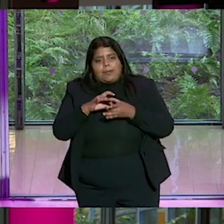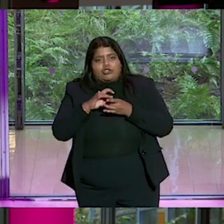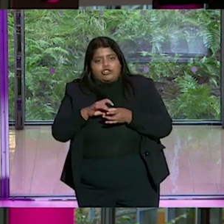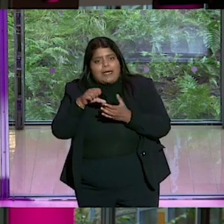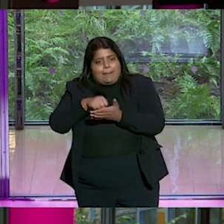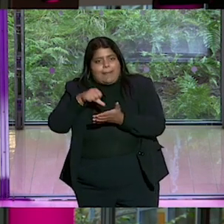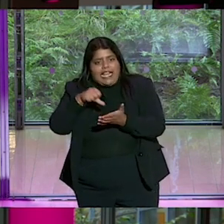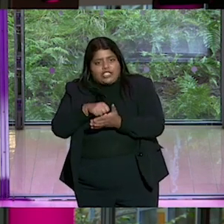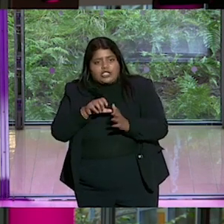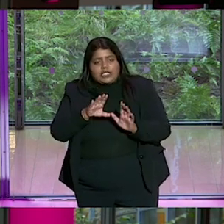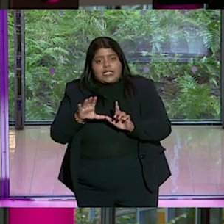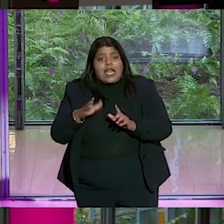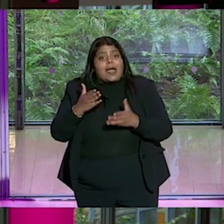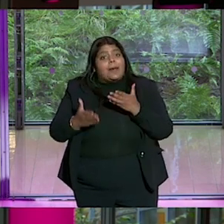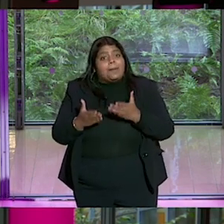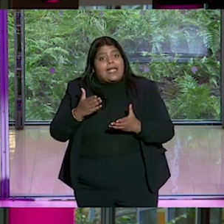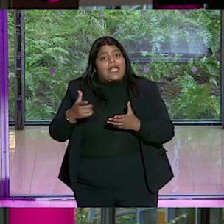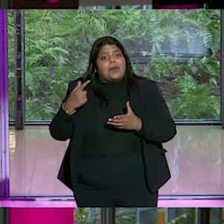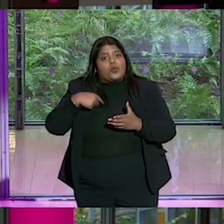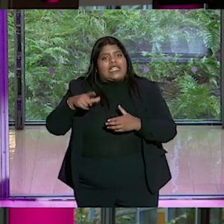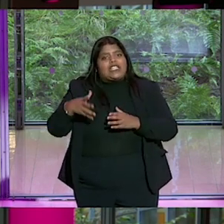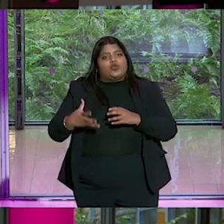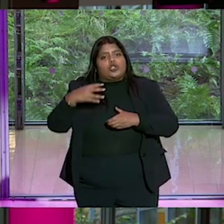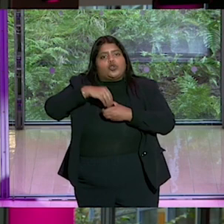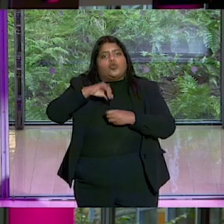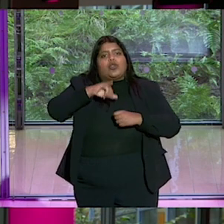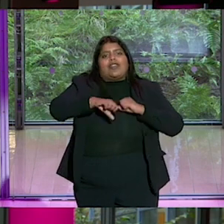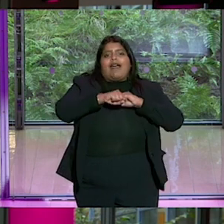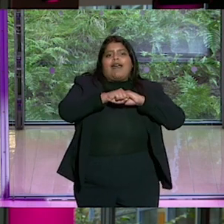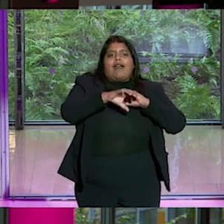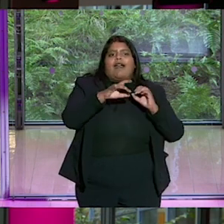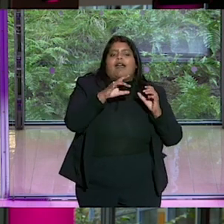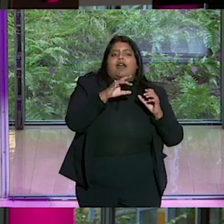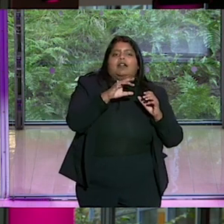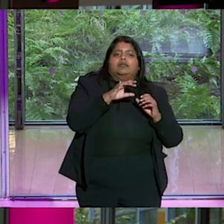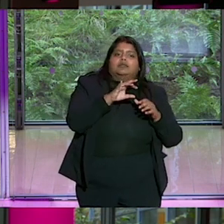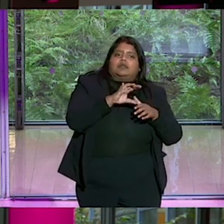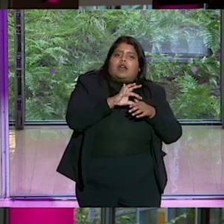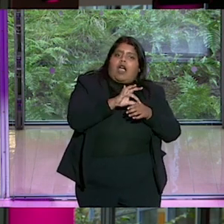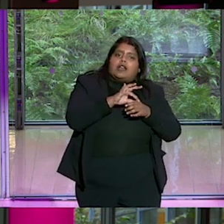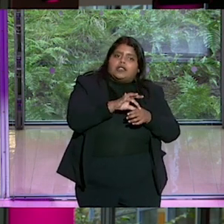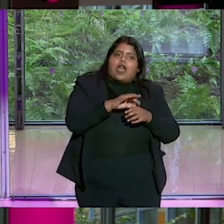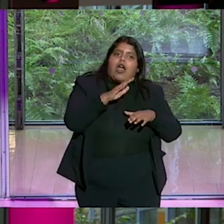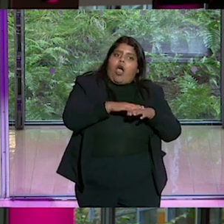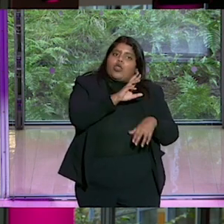test including that content elsewhere on the website that is more popular.